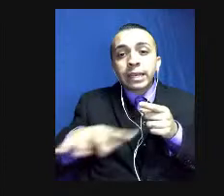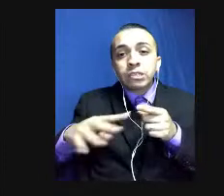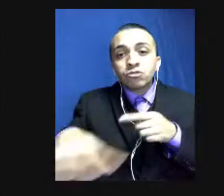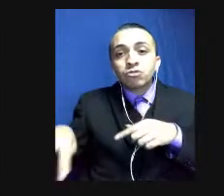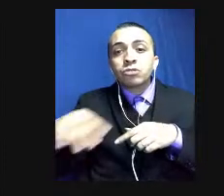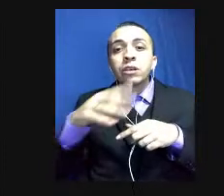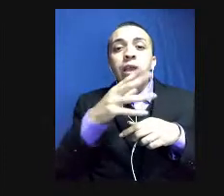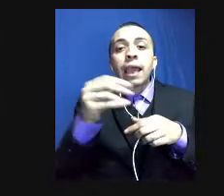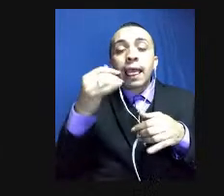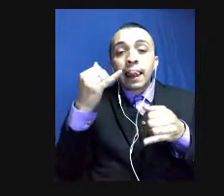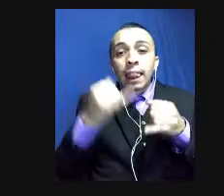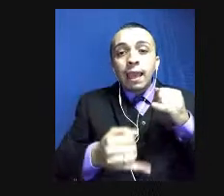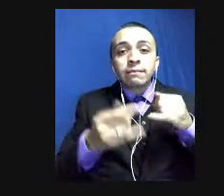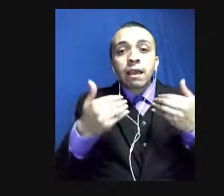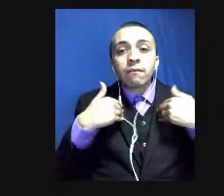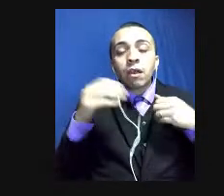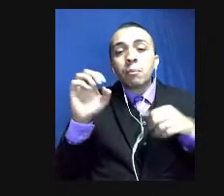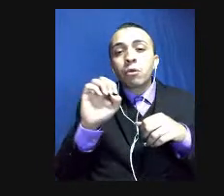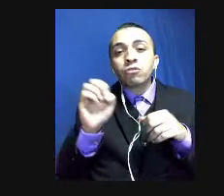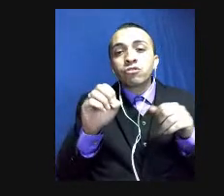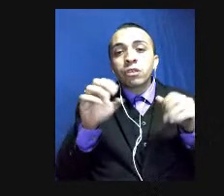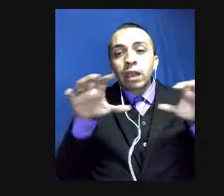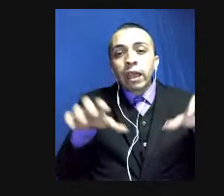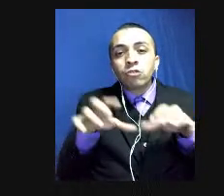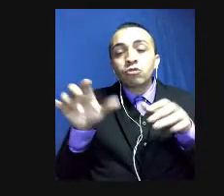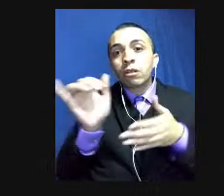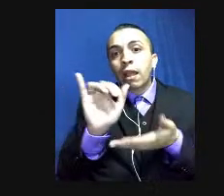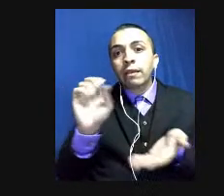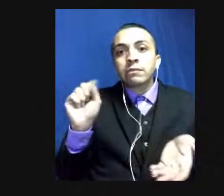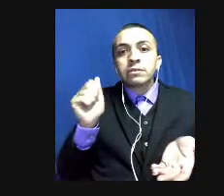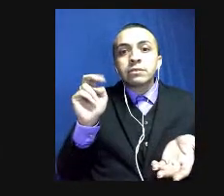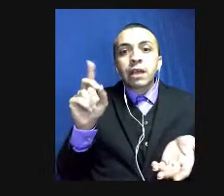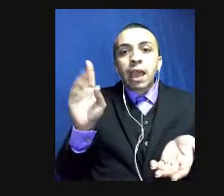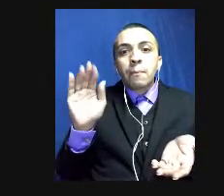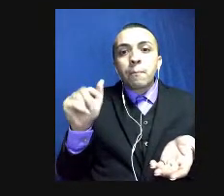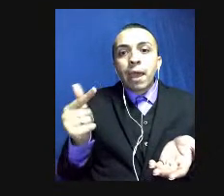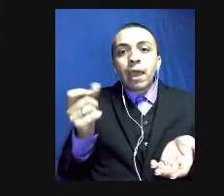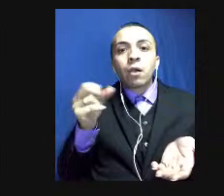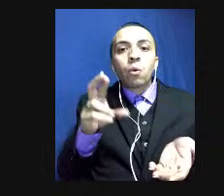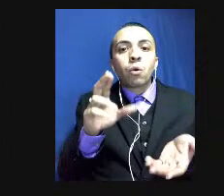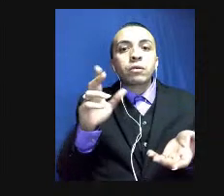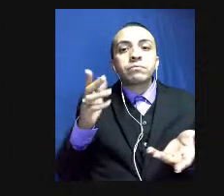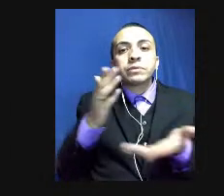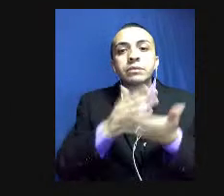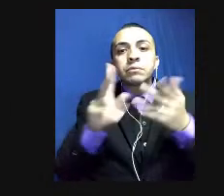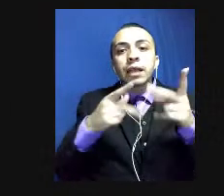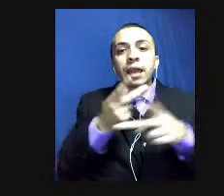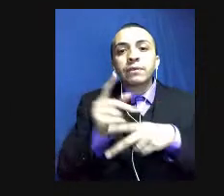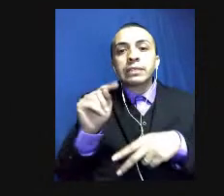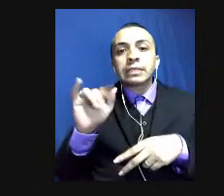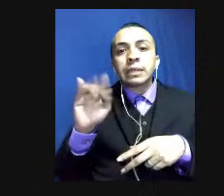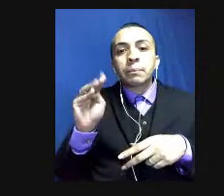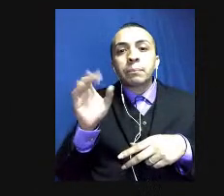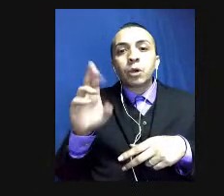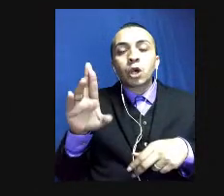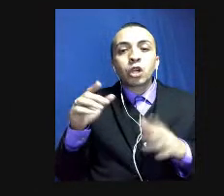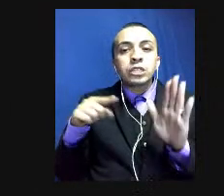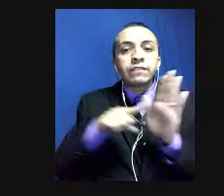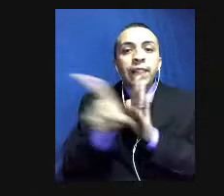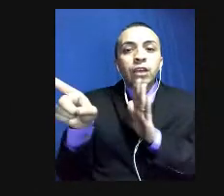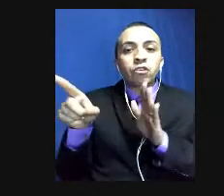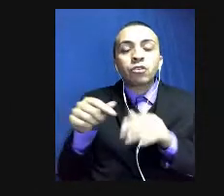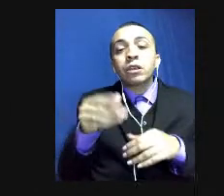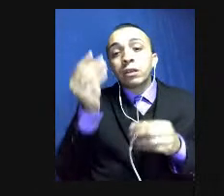last minute emergency actions such as sandbags and timber deflectors. Information about winter